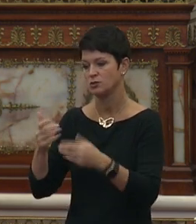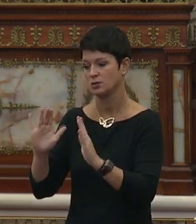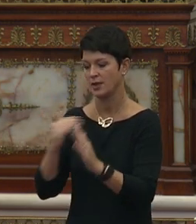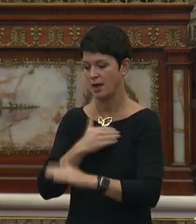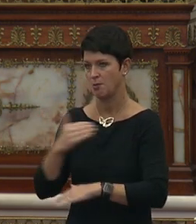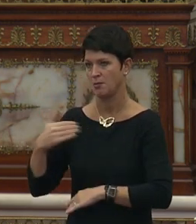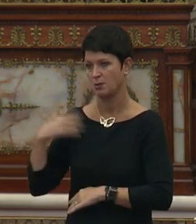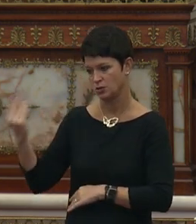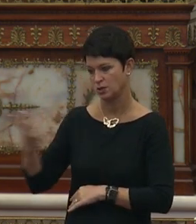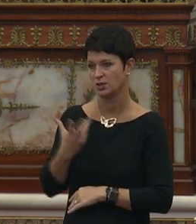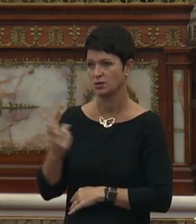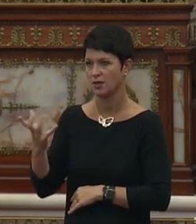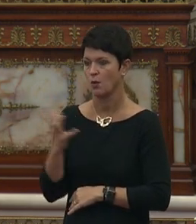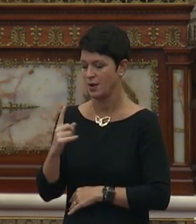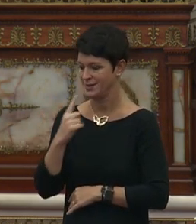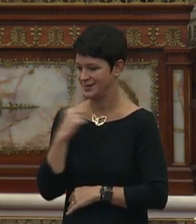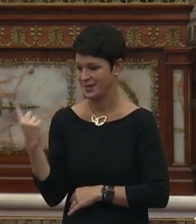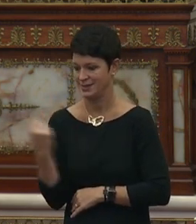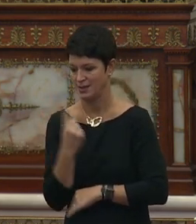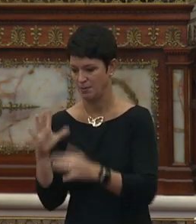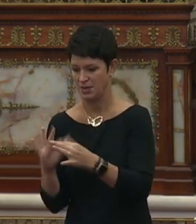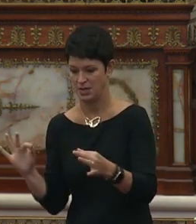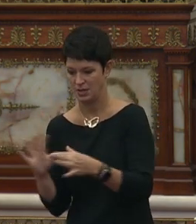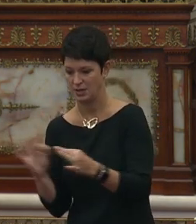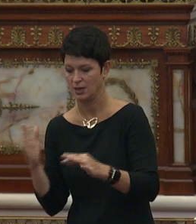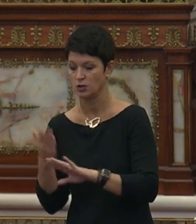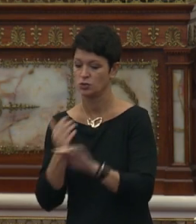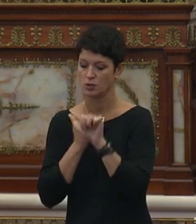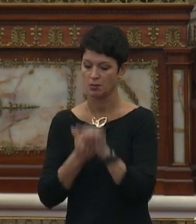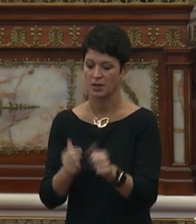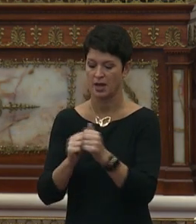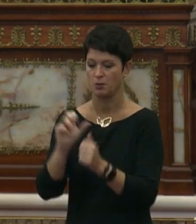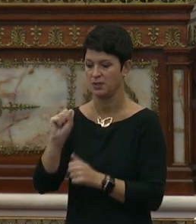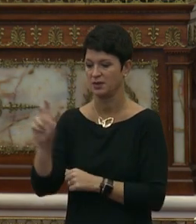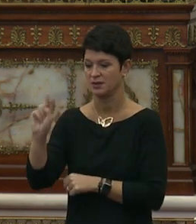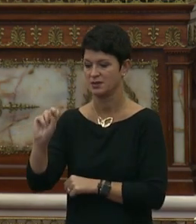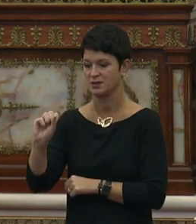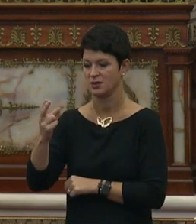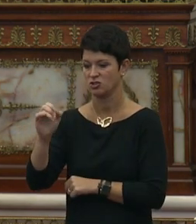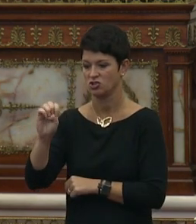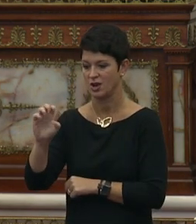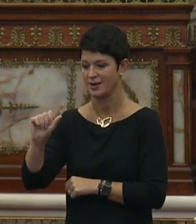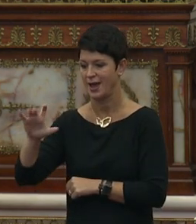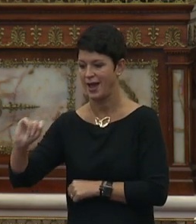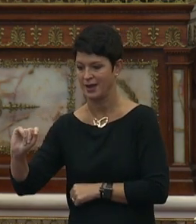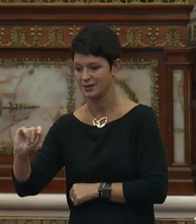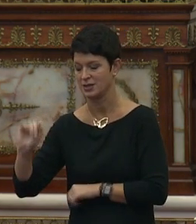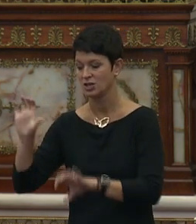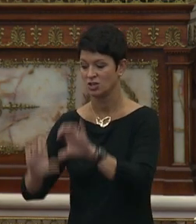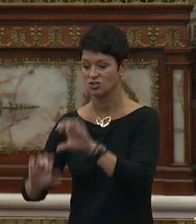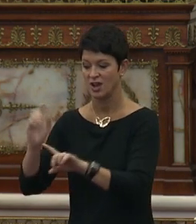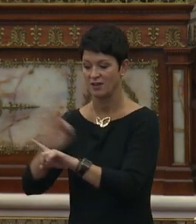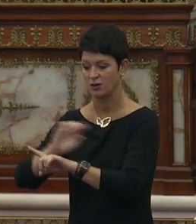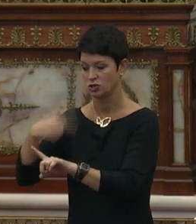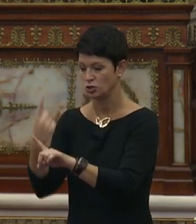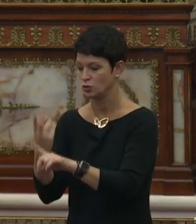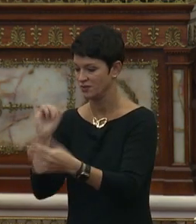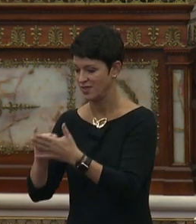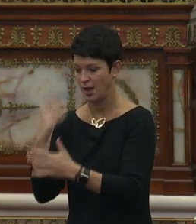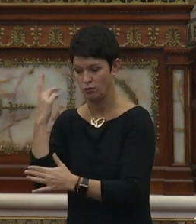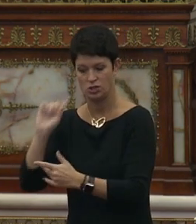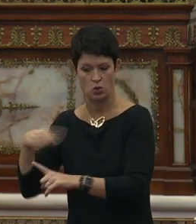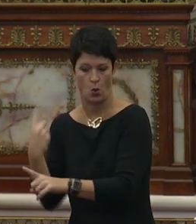to signify that they wish to be recognized in order to comply with the Sunshine Act. Now, the chat feature must only be used for that